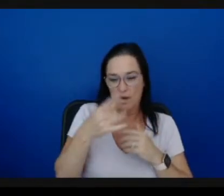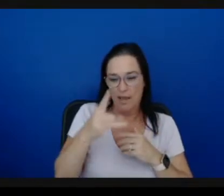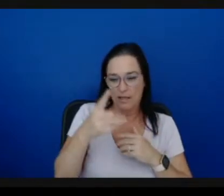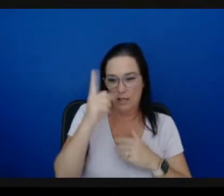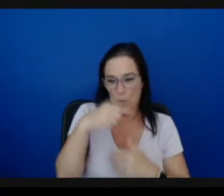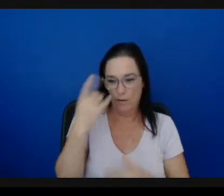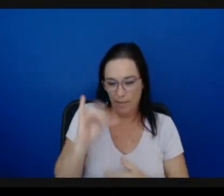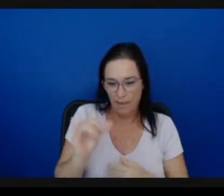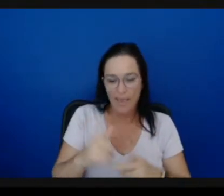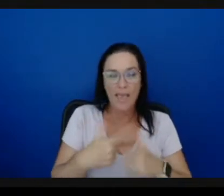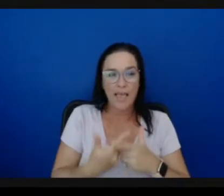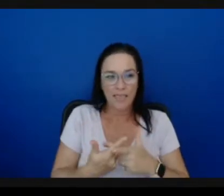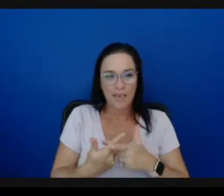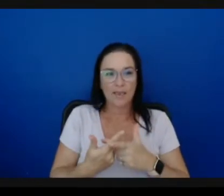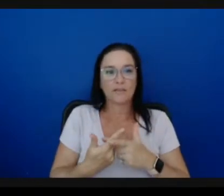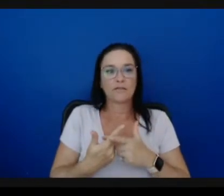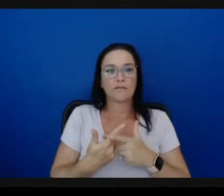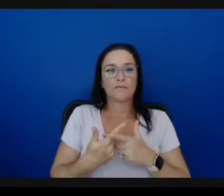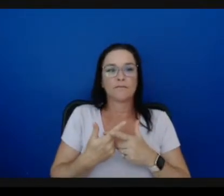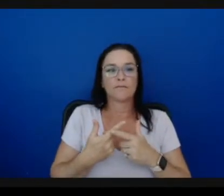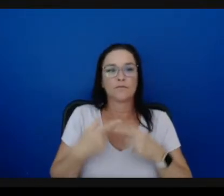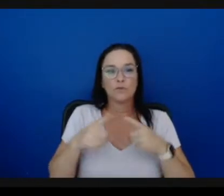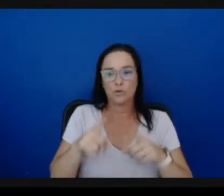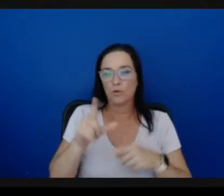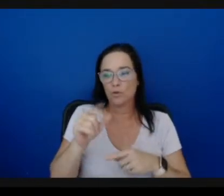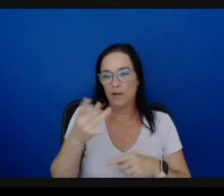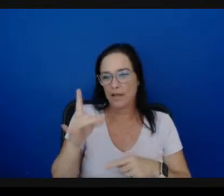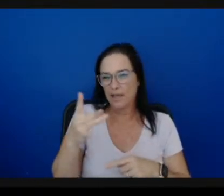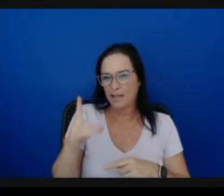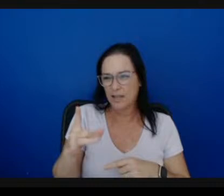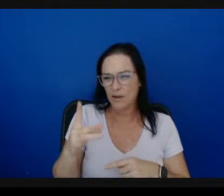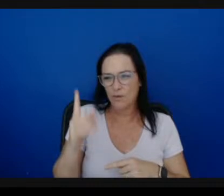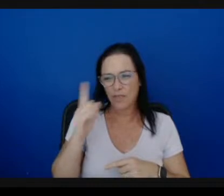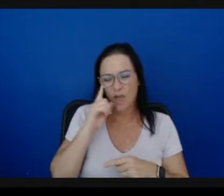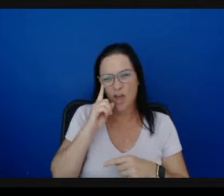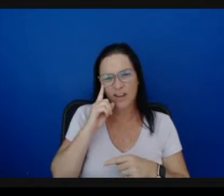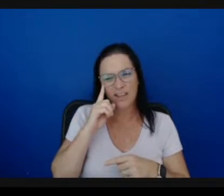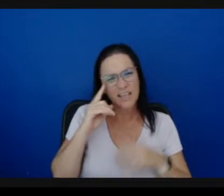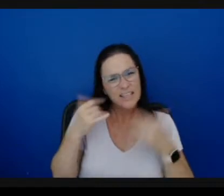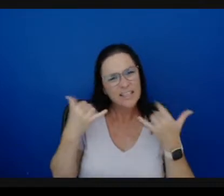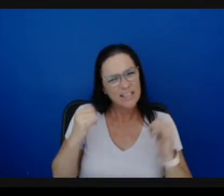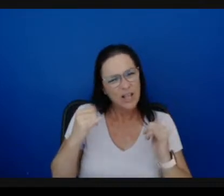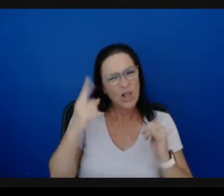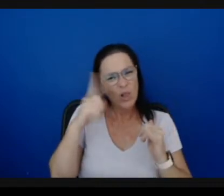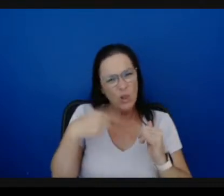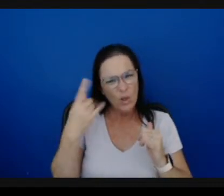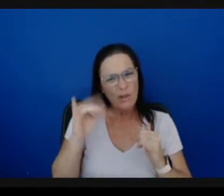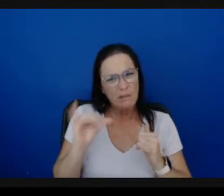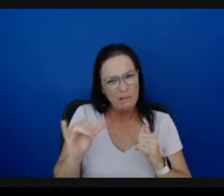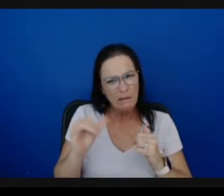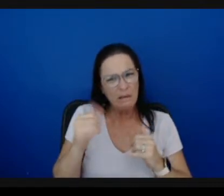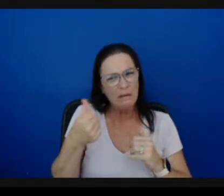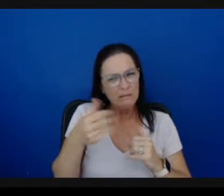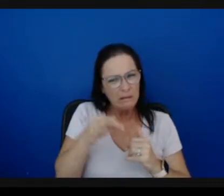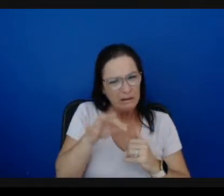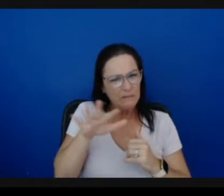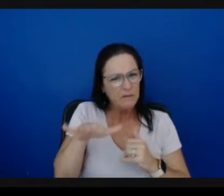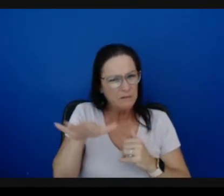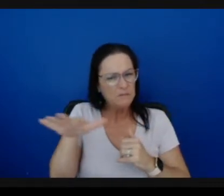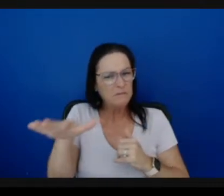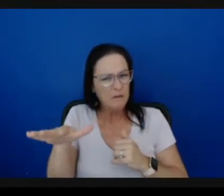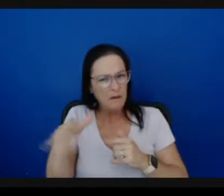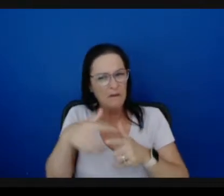And then we got to the point in 2018 where we're like, is it still kind of looking like 1955? And then by the